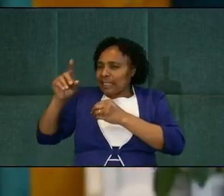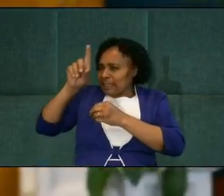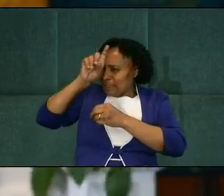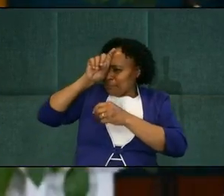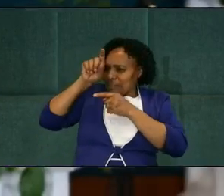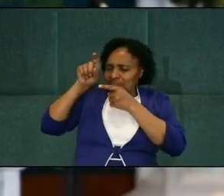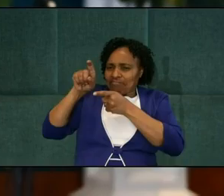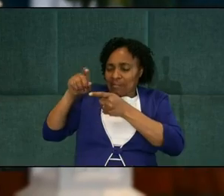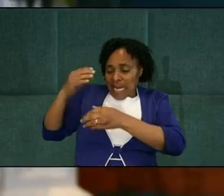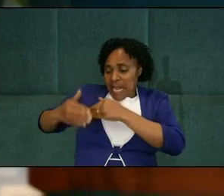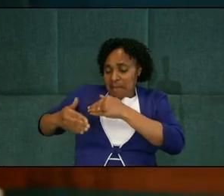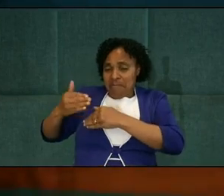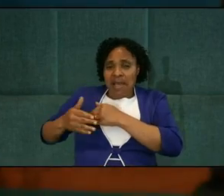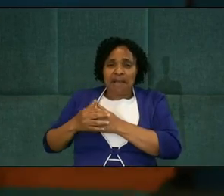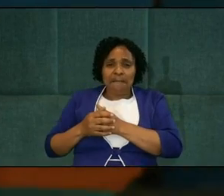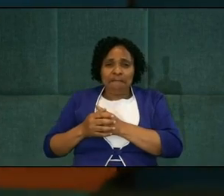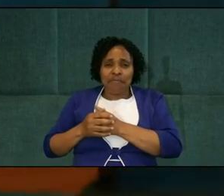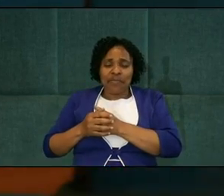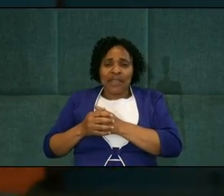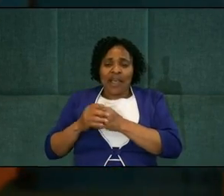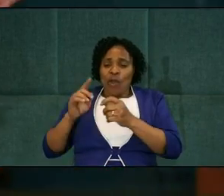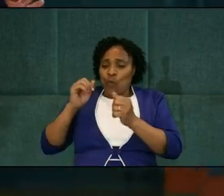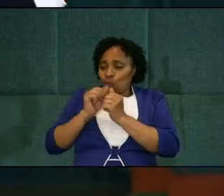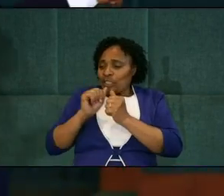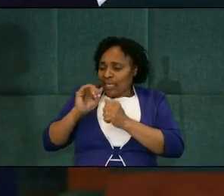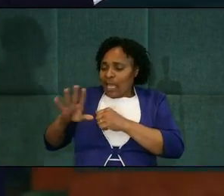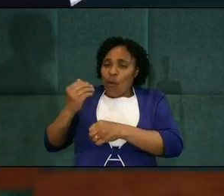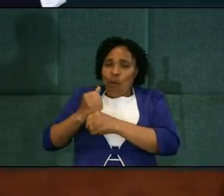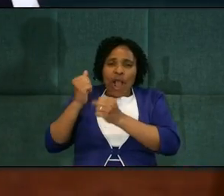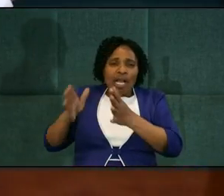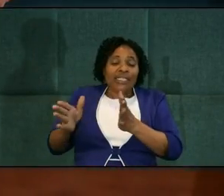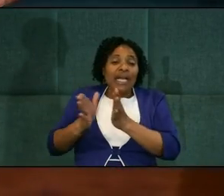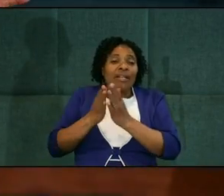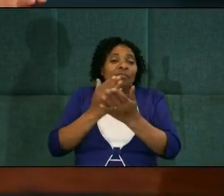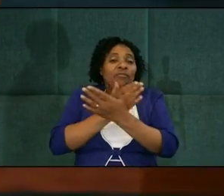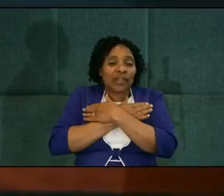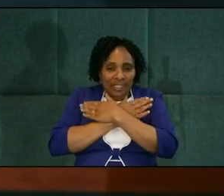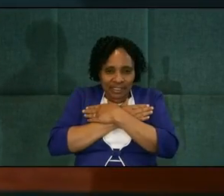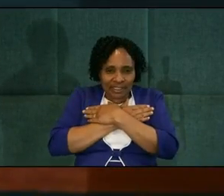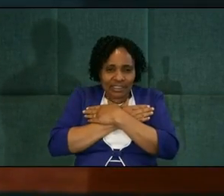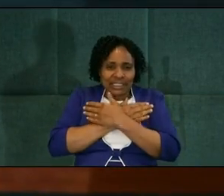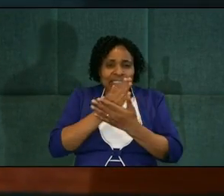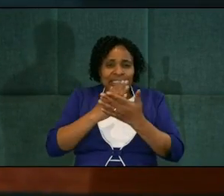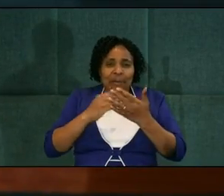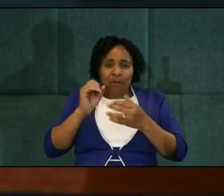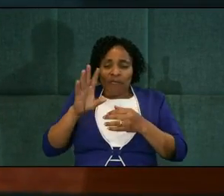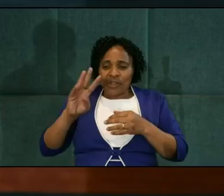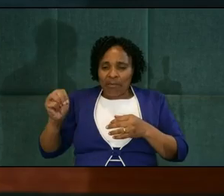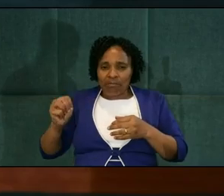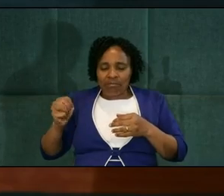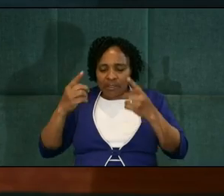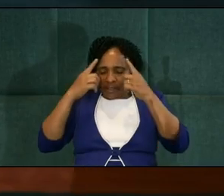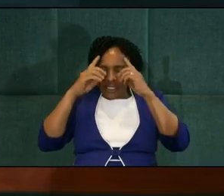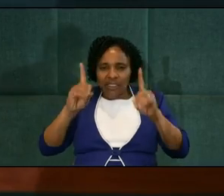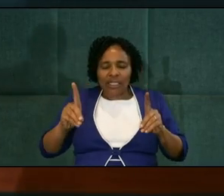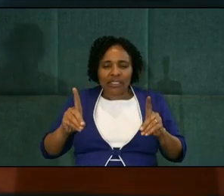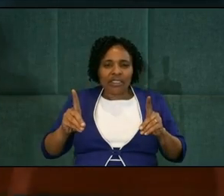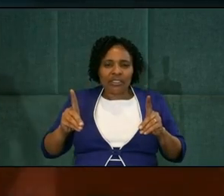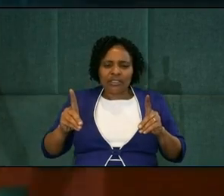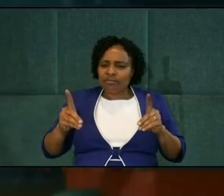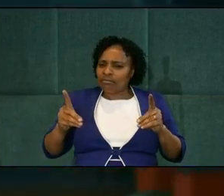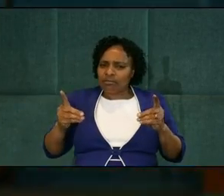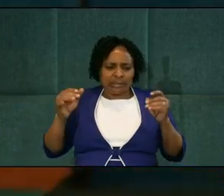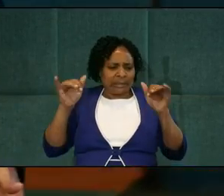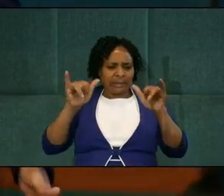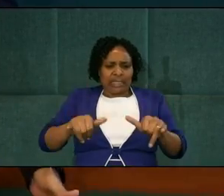Egyptian neighbors and co-workers and friends, some of them decided, hey, we're